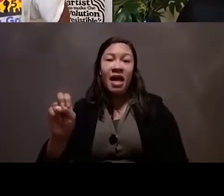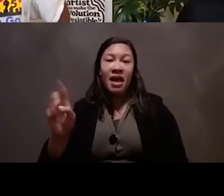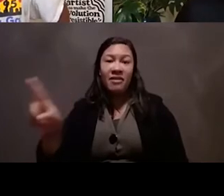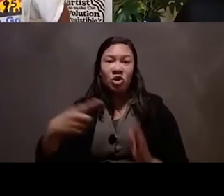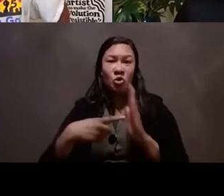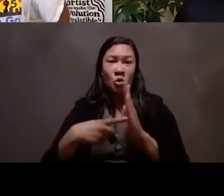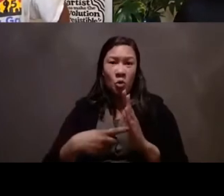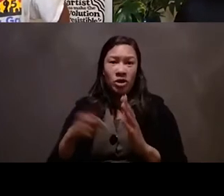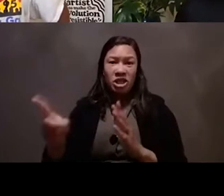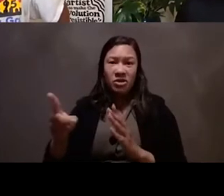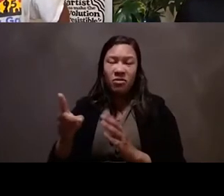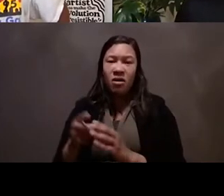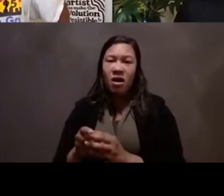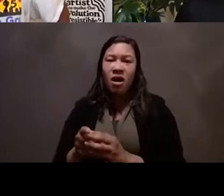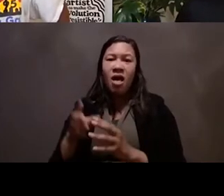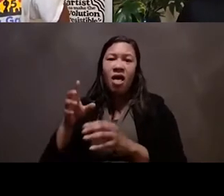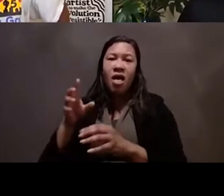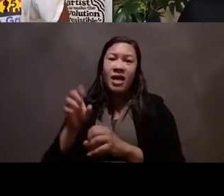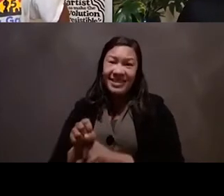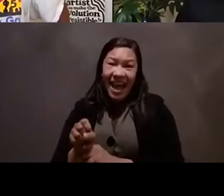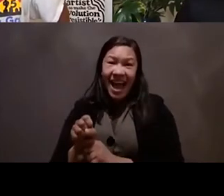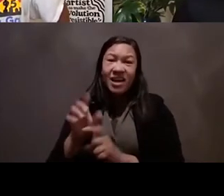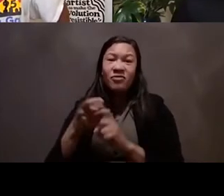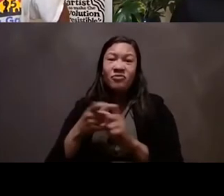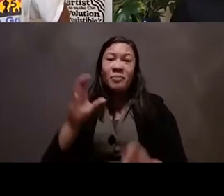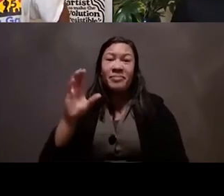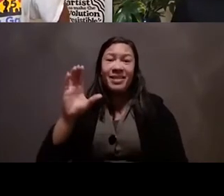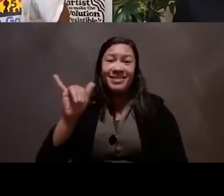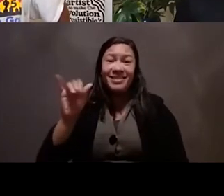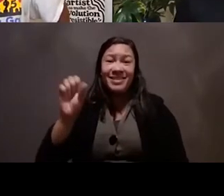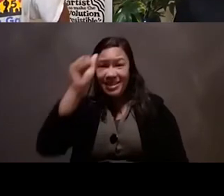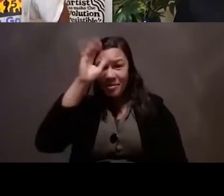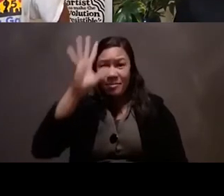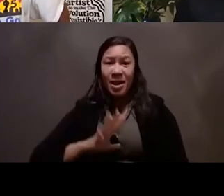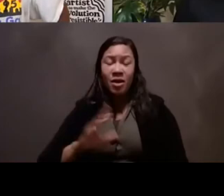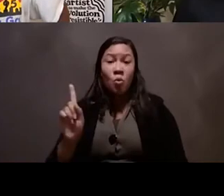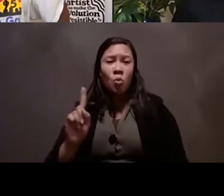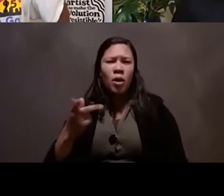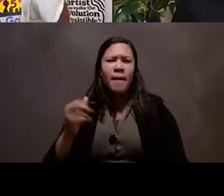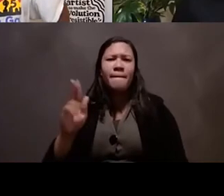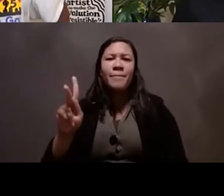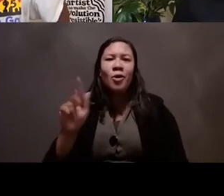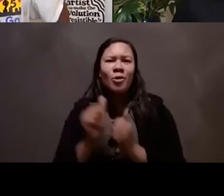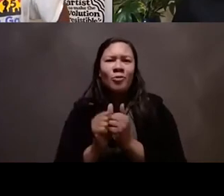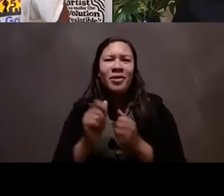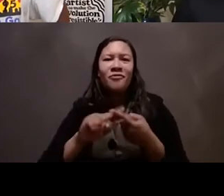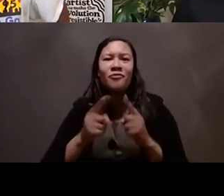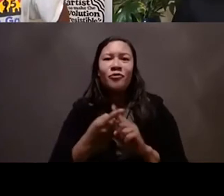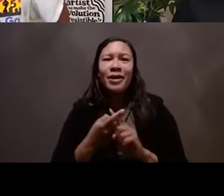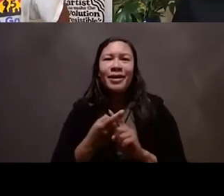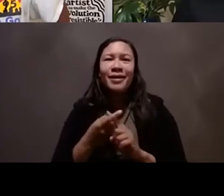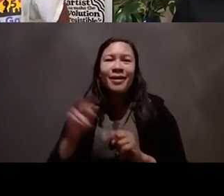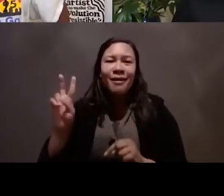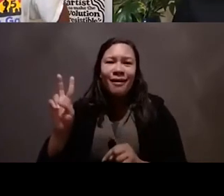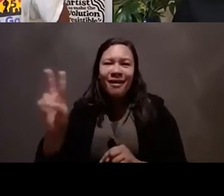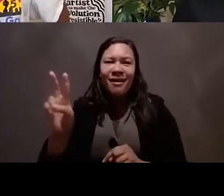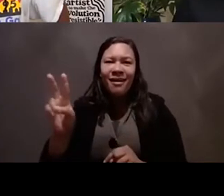this ostensibly cis guy in a park with a friend. And, you know, I think